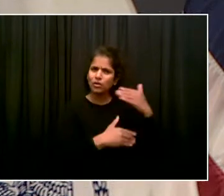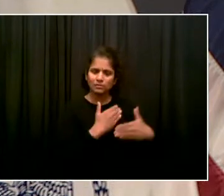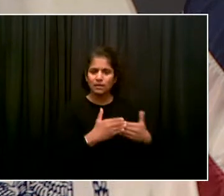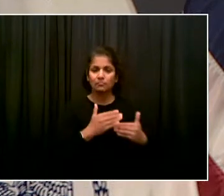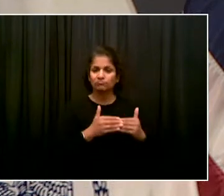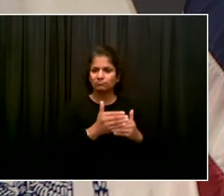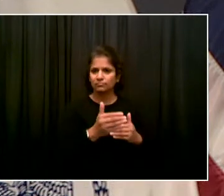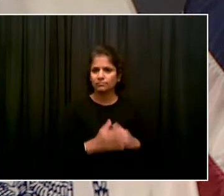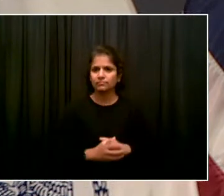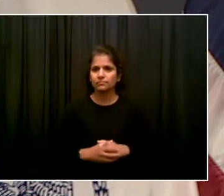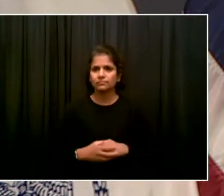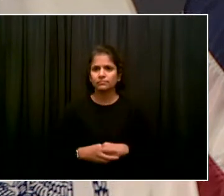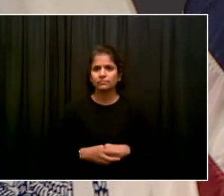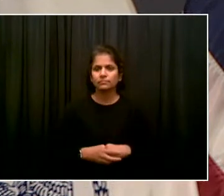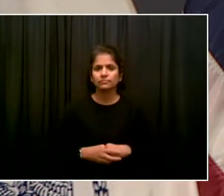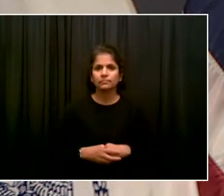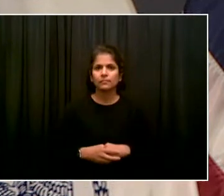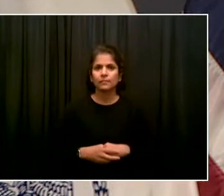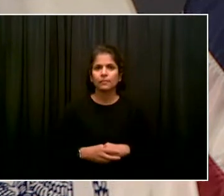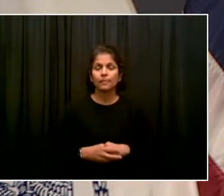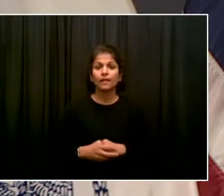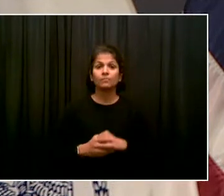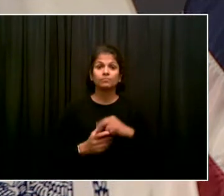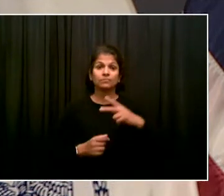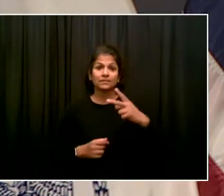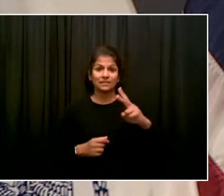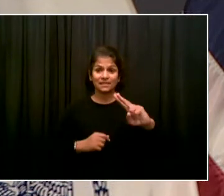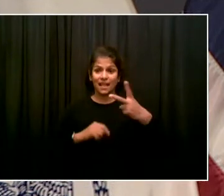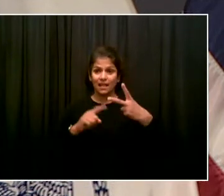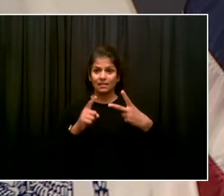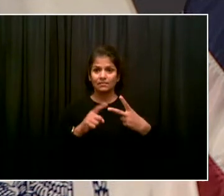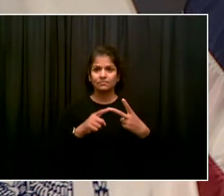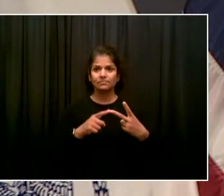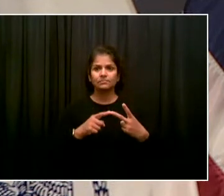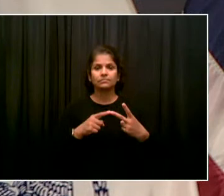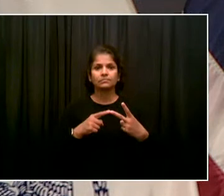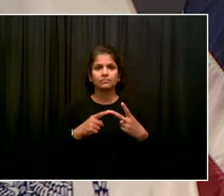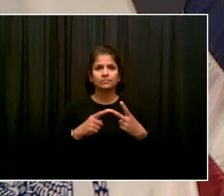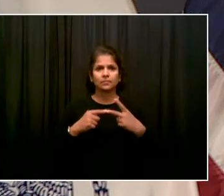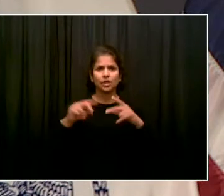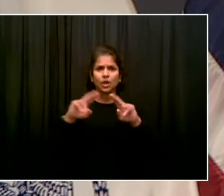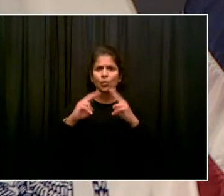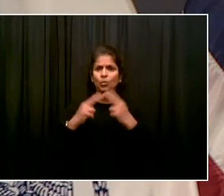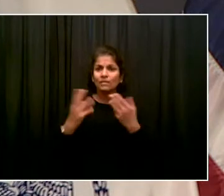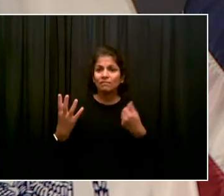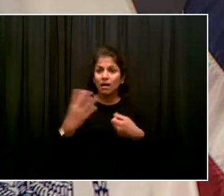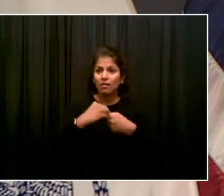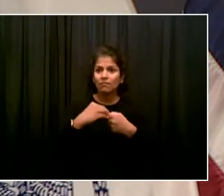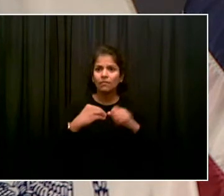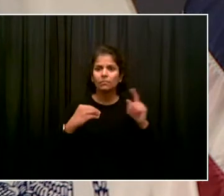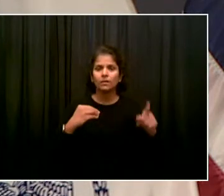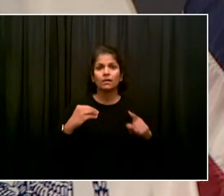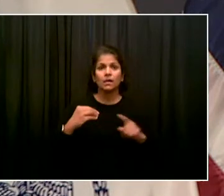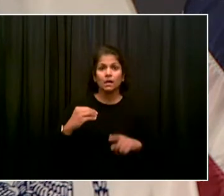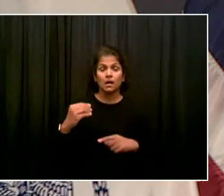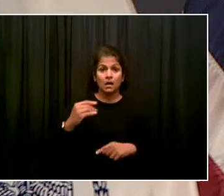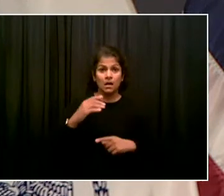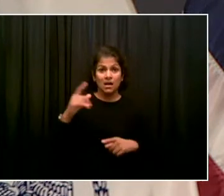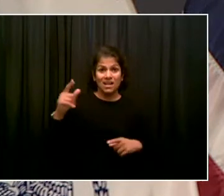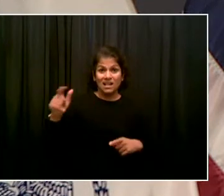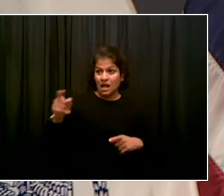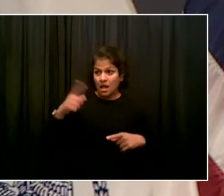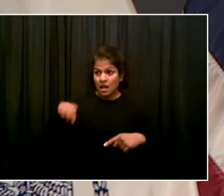you say that the unions were involved in this, but they make 2 points. Number one, they say that the unions aren't empowered